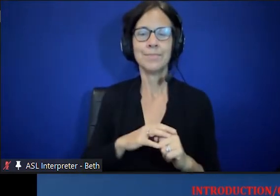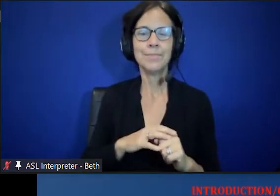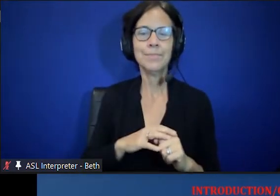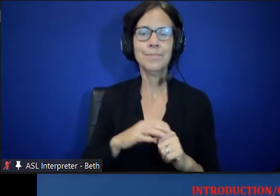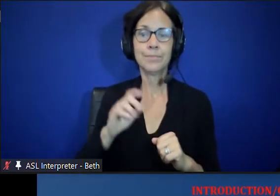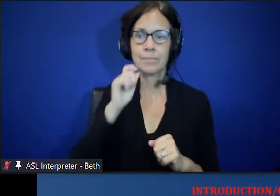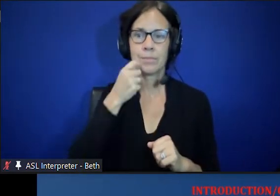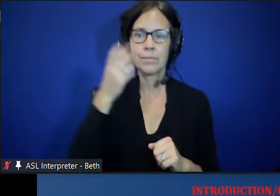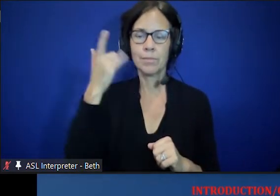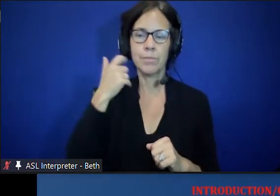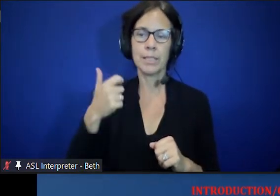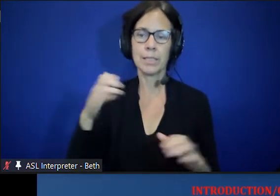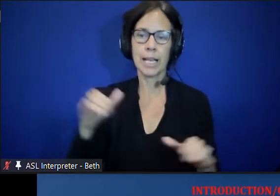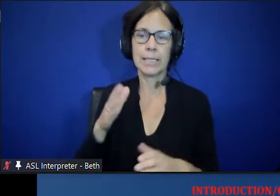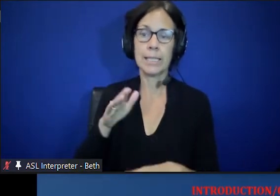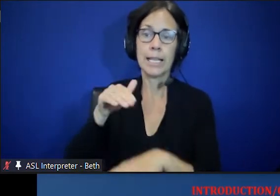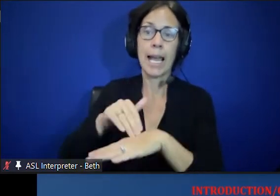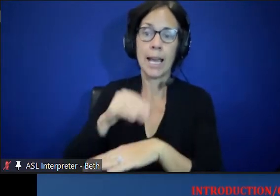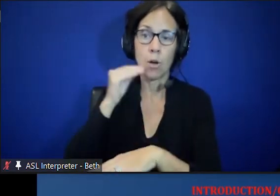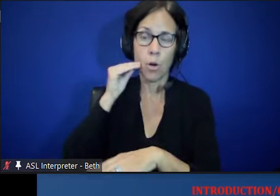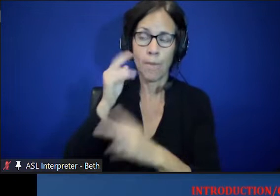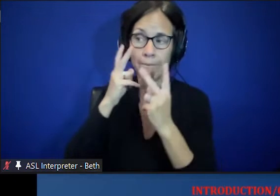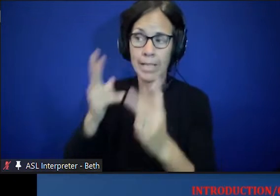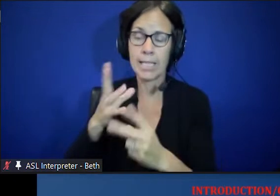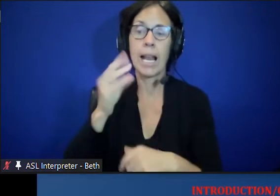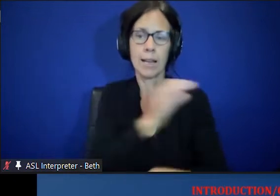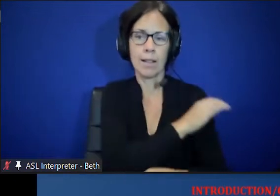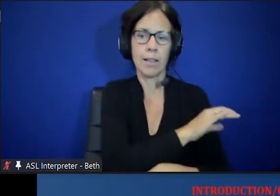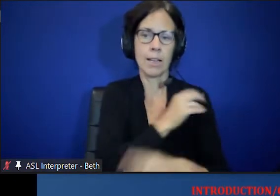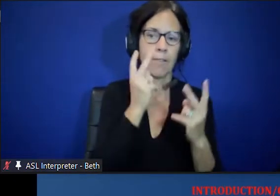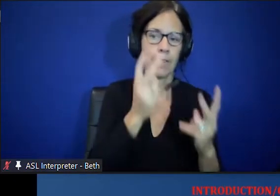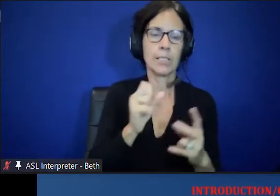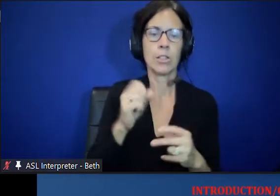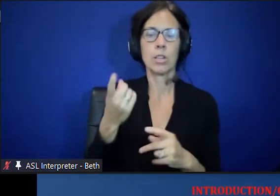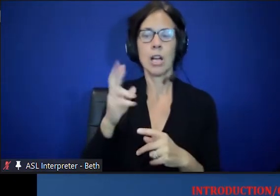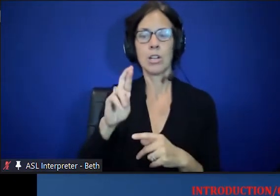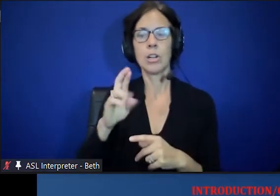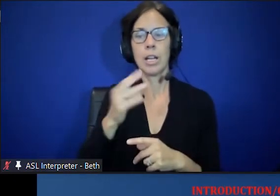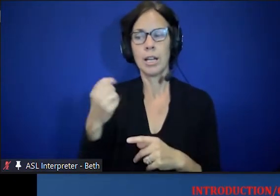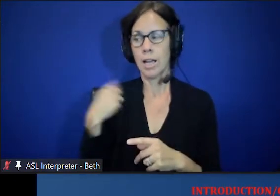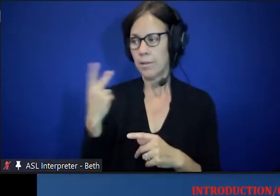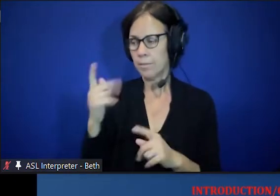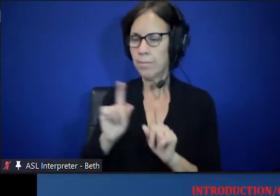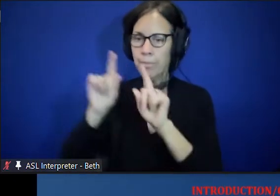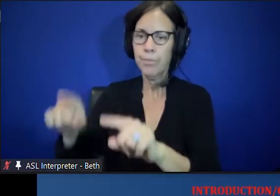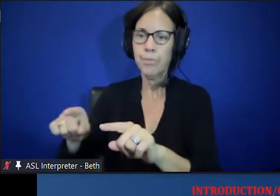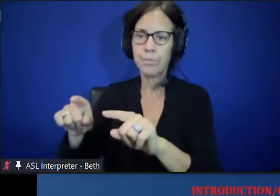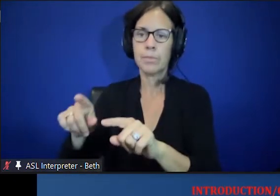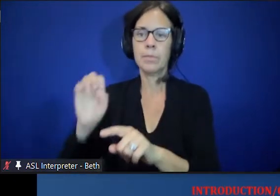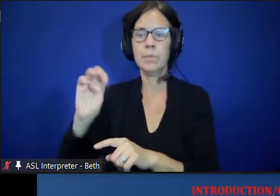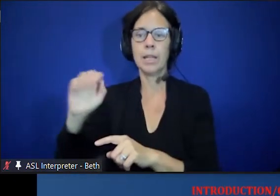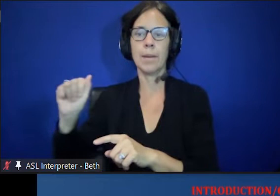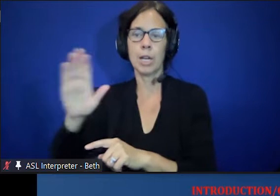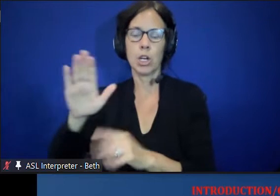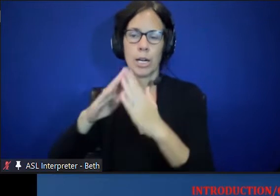really cool because I got to do an at-home visit and then also a clinical visit. So Dr. Bashford and I went out to Emma's house and we kind